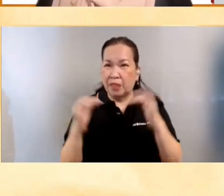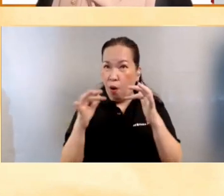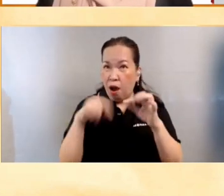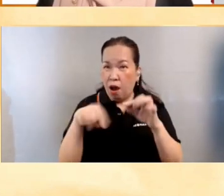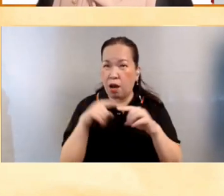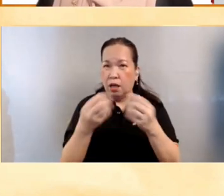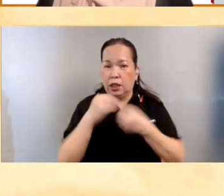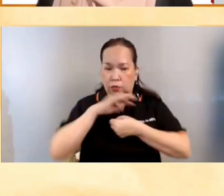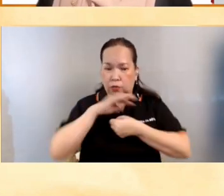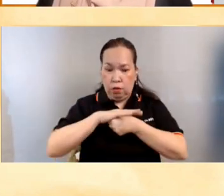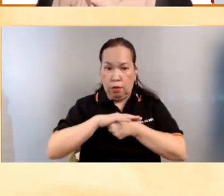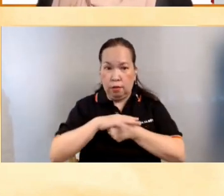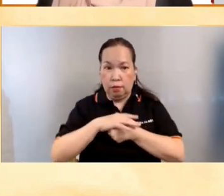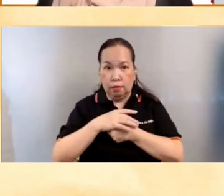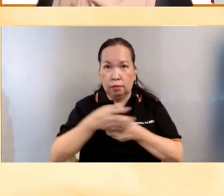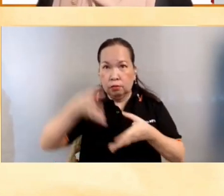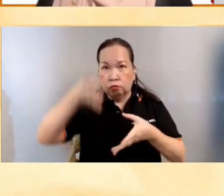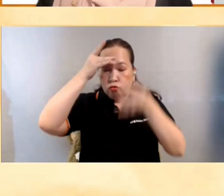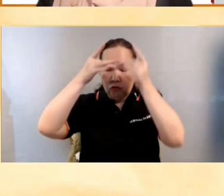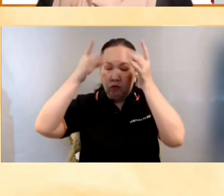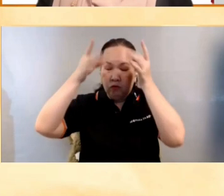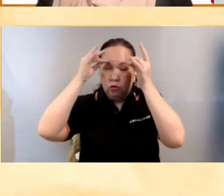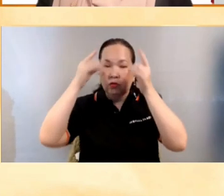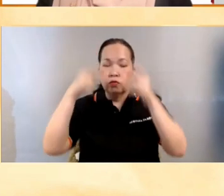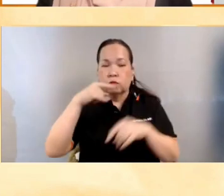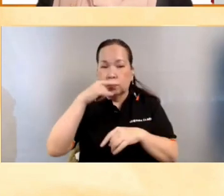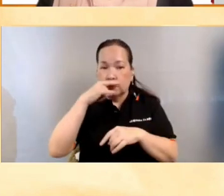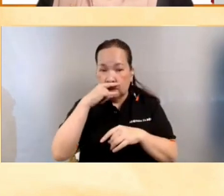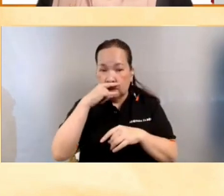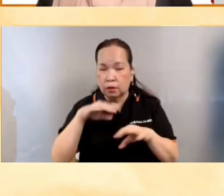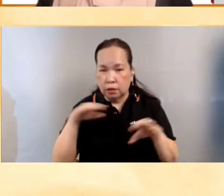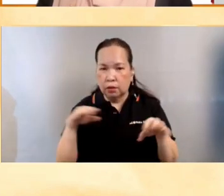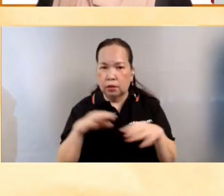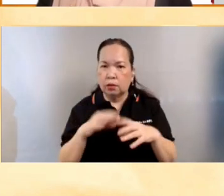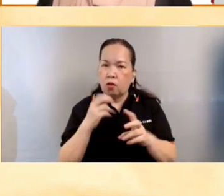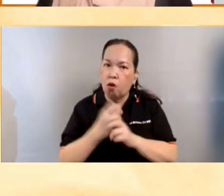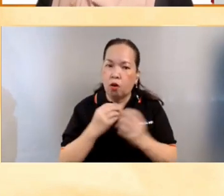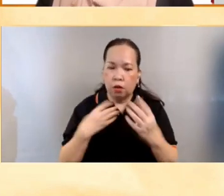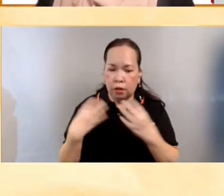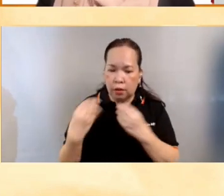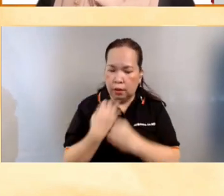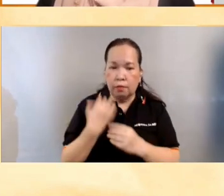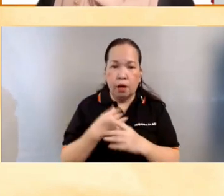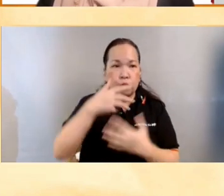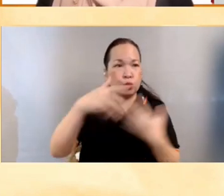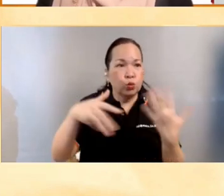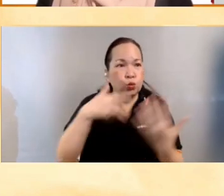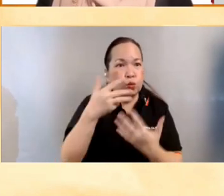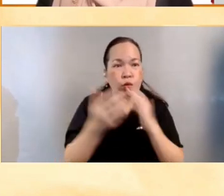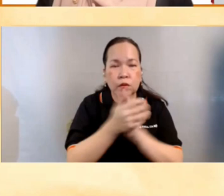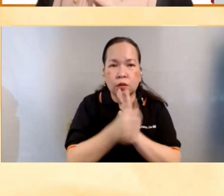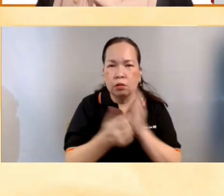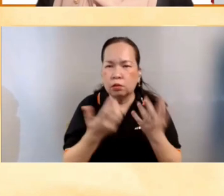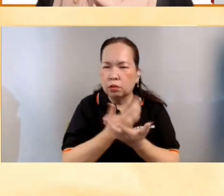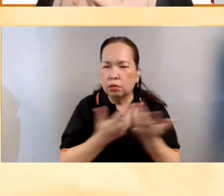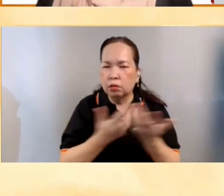and affects children's mental health and social skills. And it doesn't help that we see comments. So during